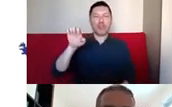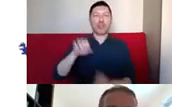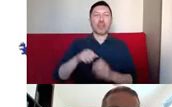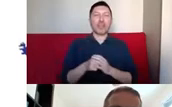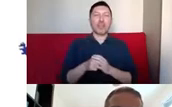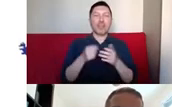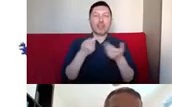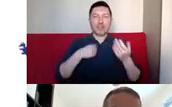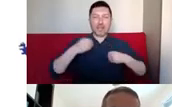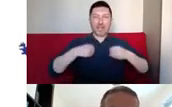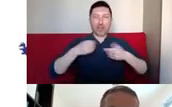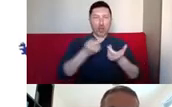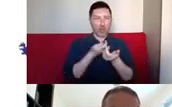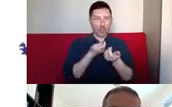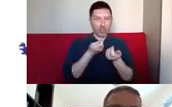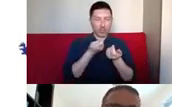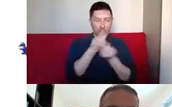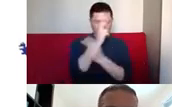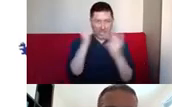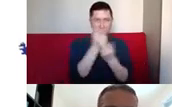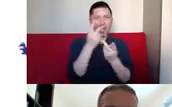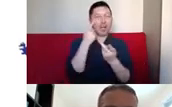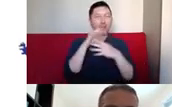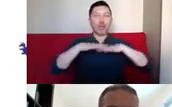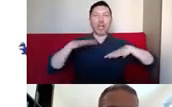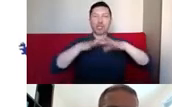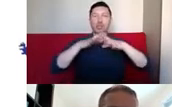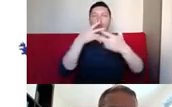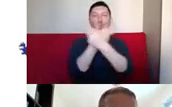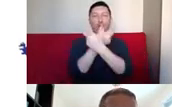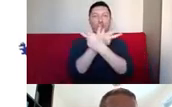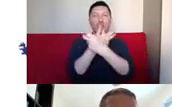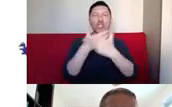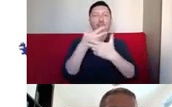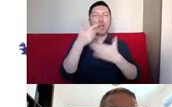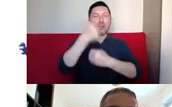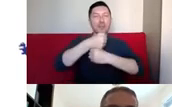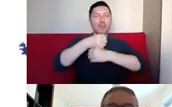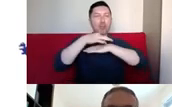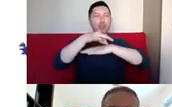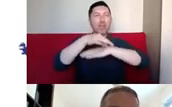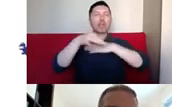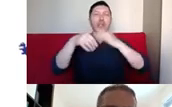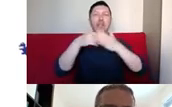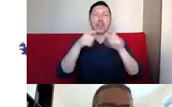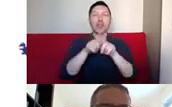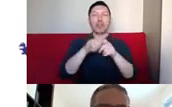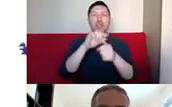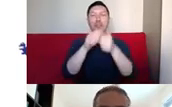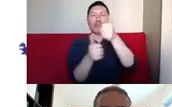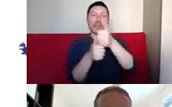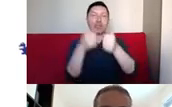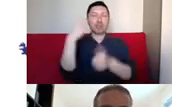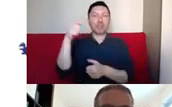Employment. And in addition, I am one of the vice presidents of the European Union of Supported Employment. I will come back to what the